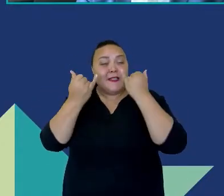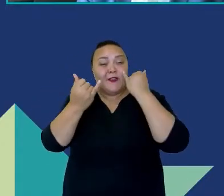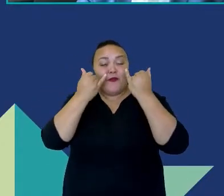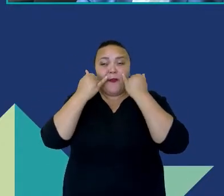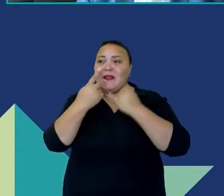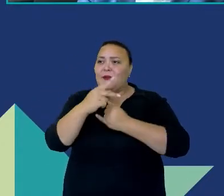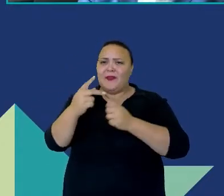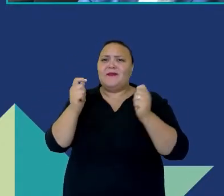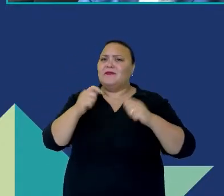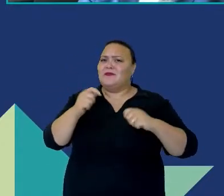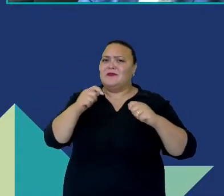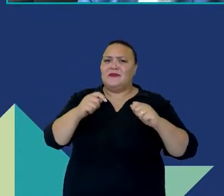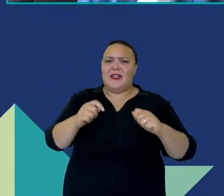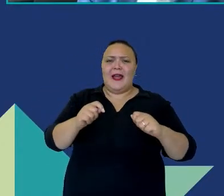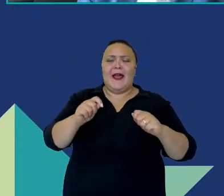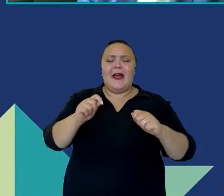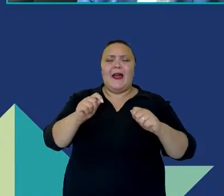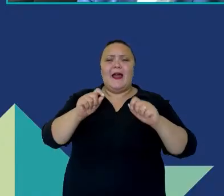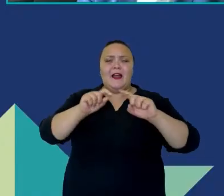much water you have.